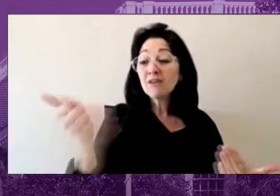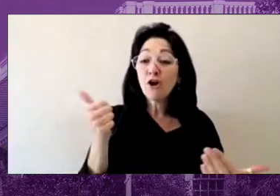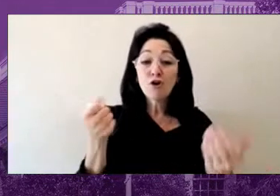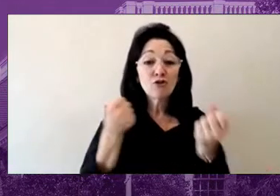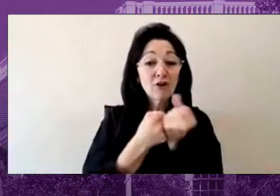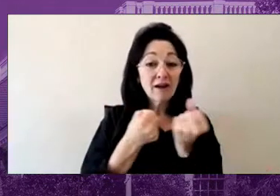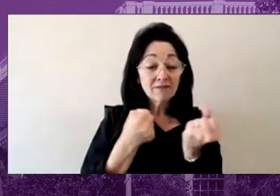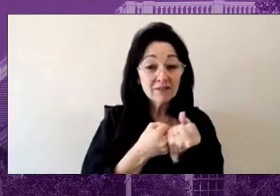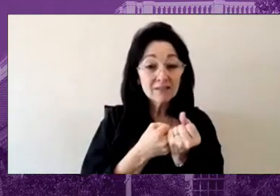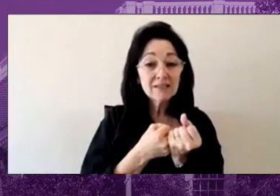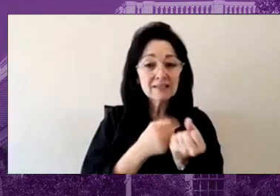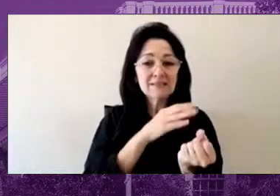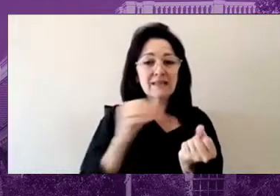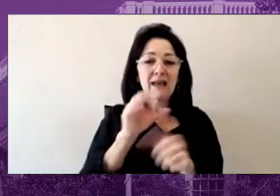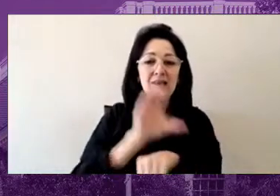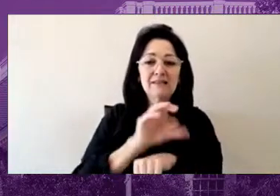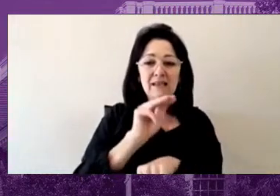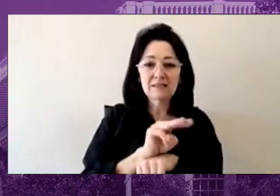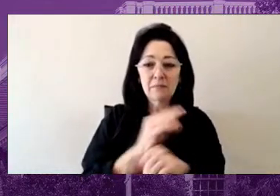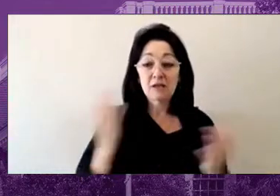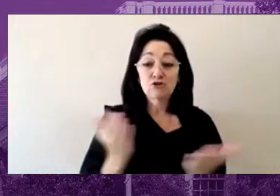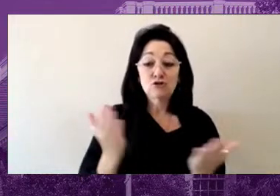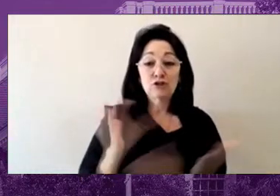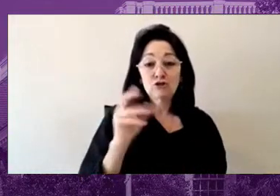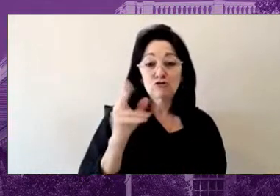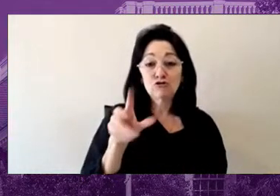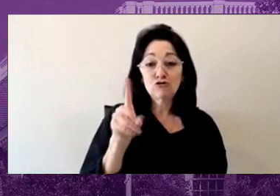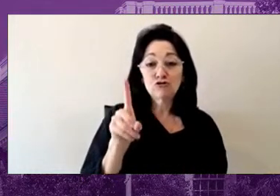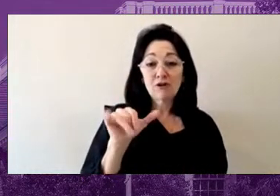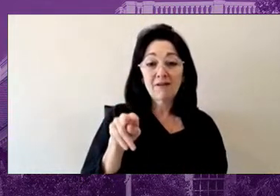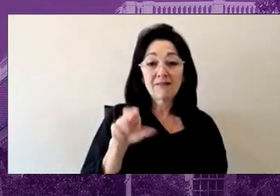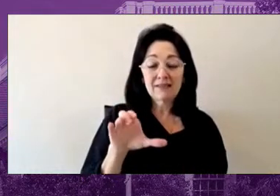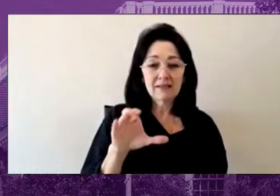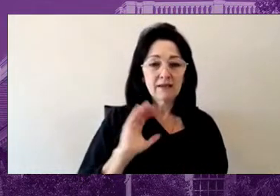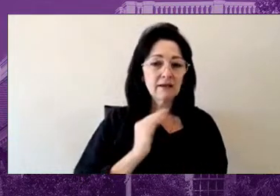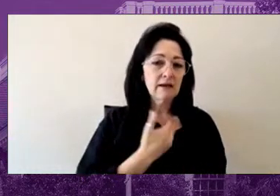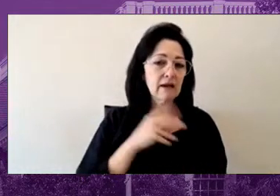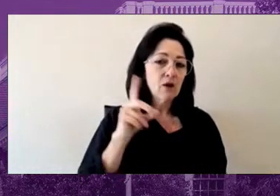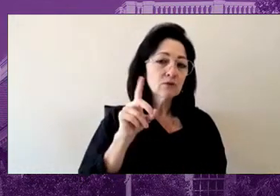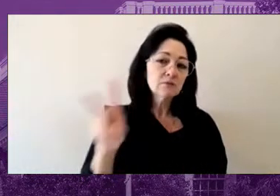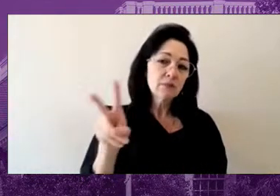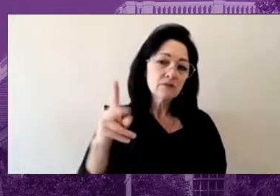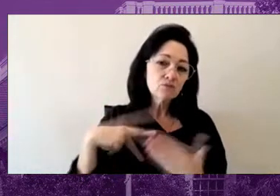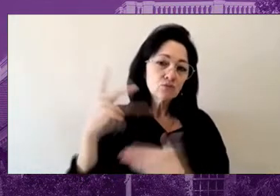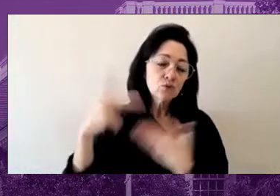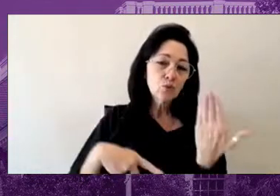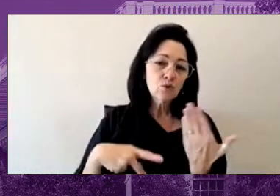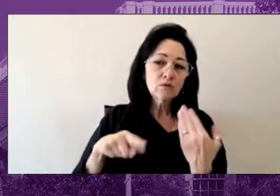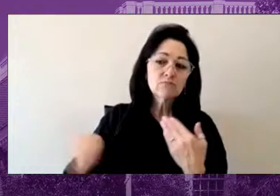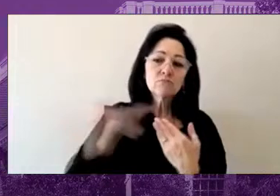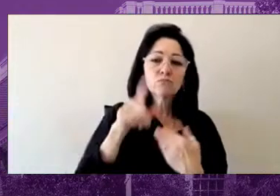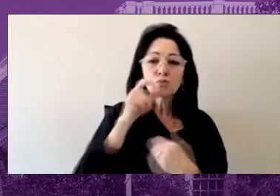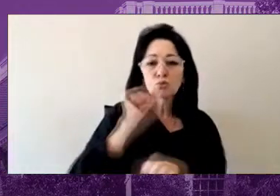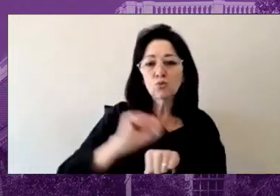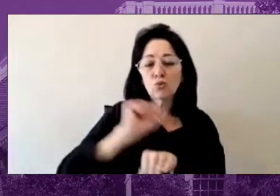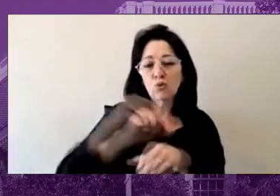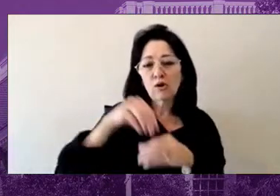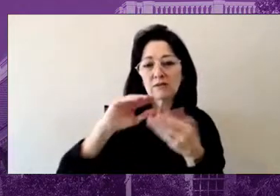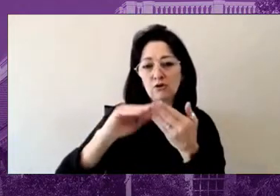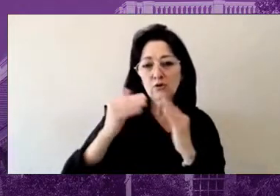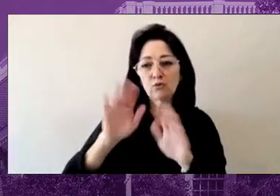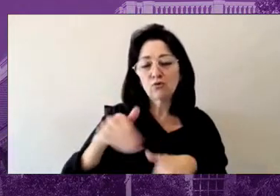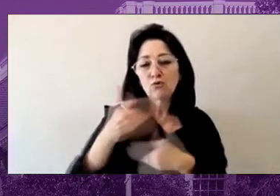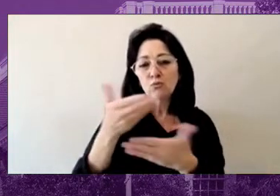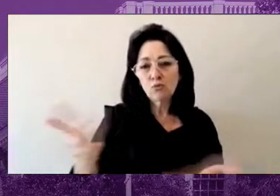and case managers here at Child Inc. in our domestic violence program who worked in the community to provide an array of support services